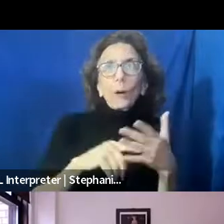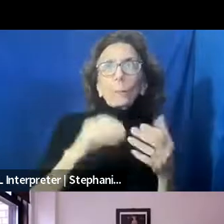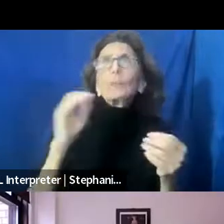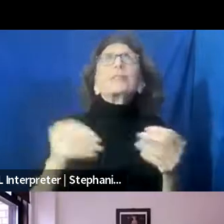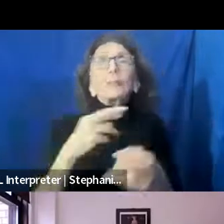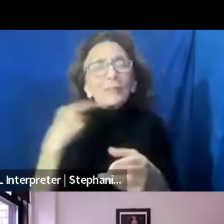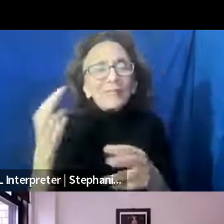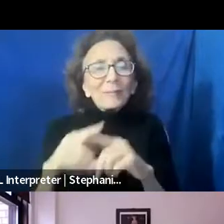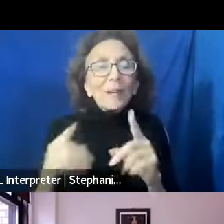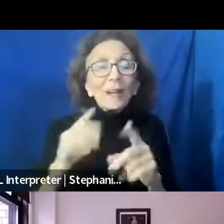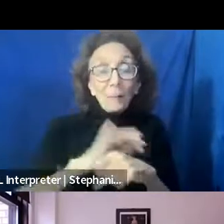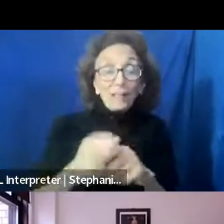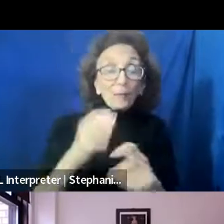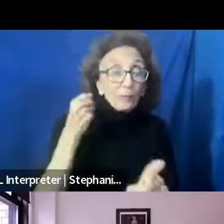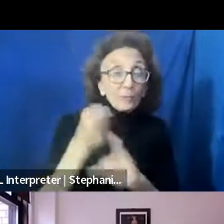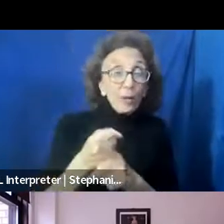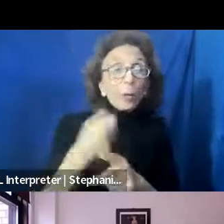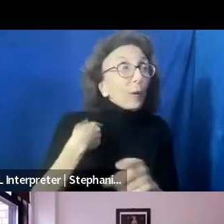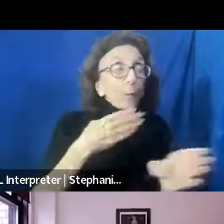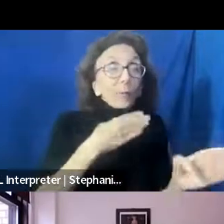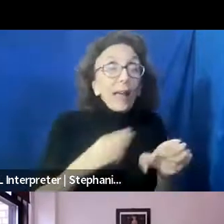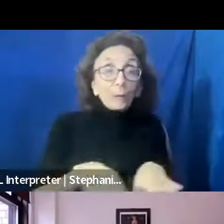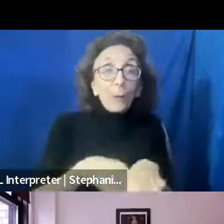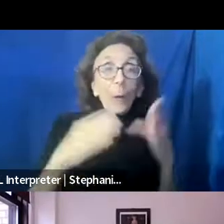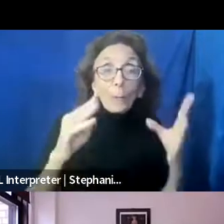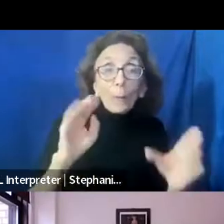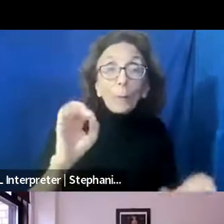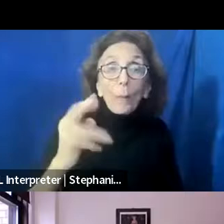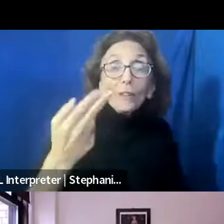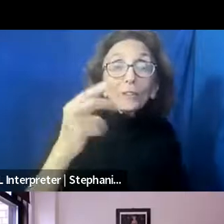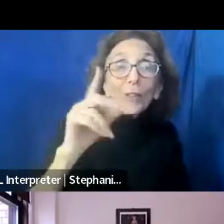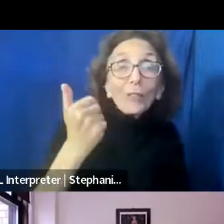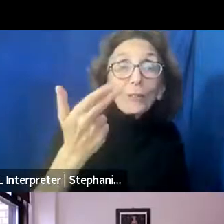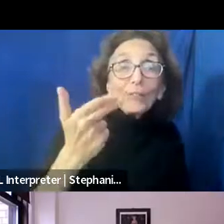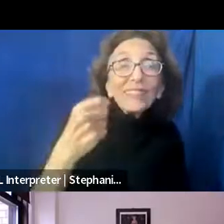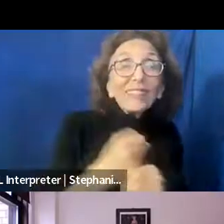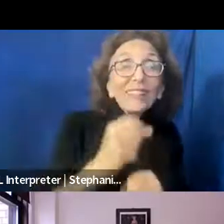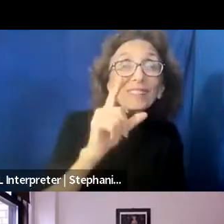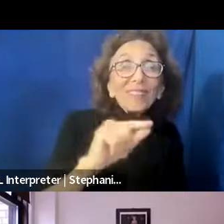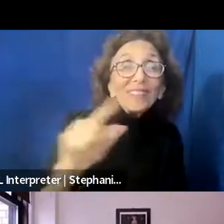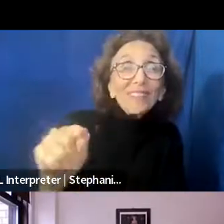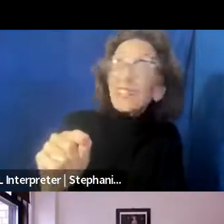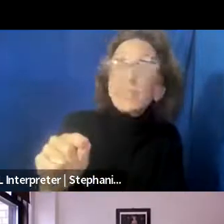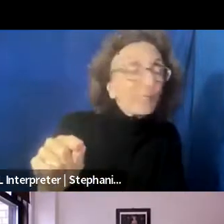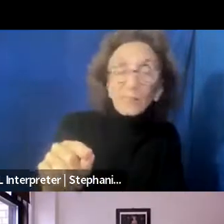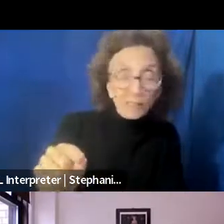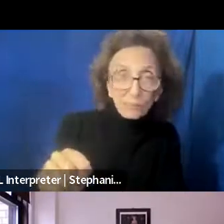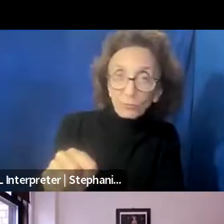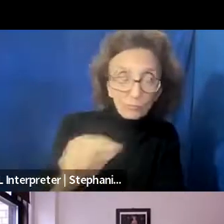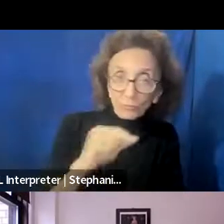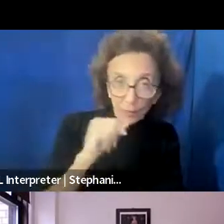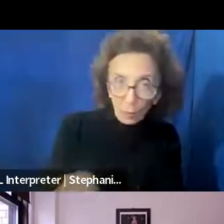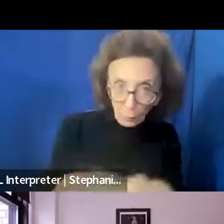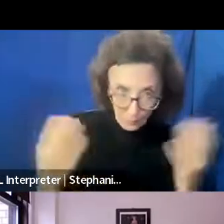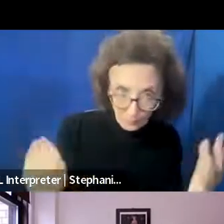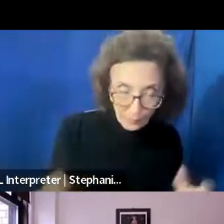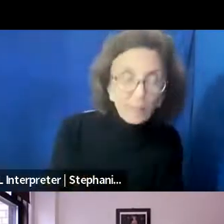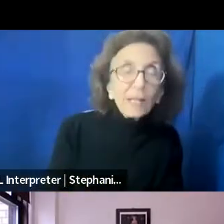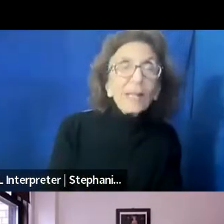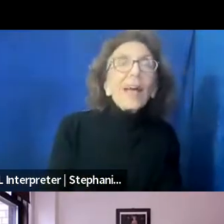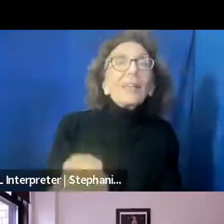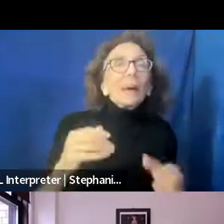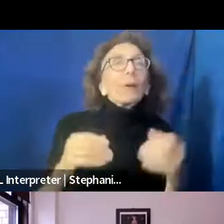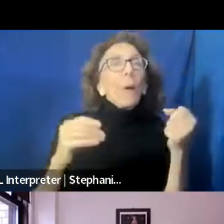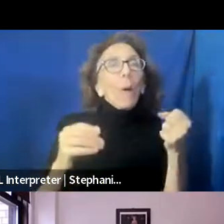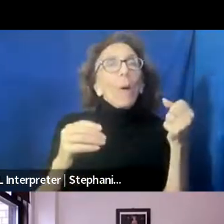hit, we were supposed to open a show March 13th, 2020. That did not happen. And by May, we kind of